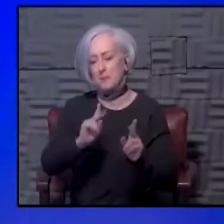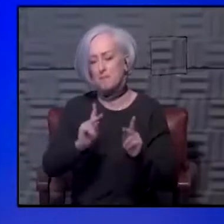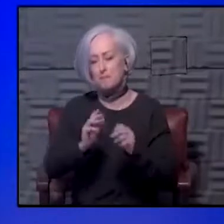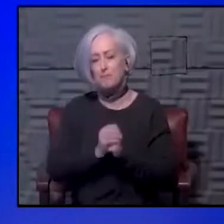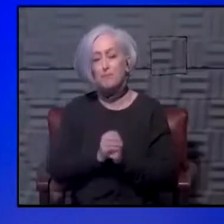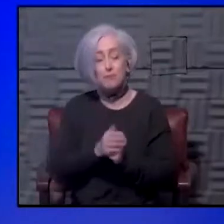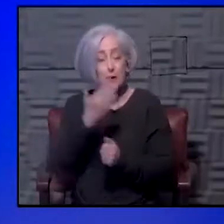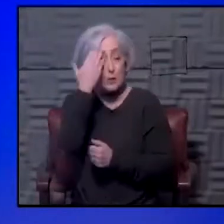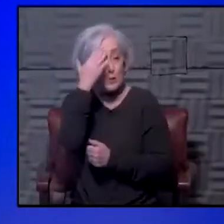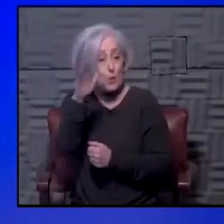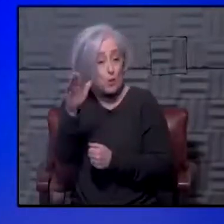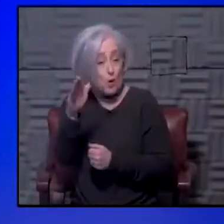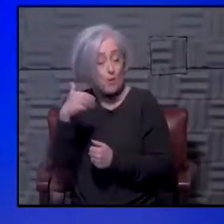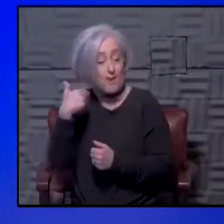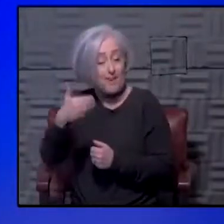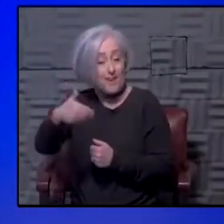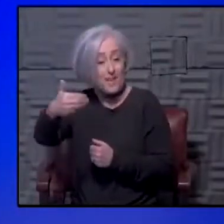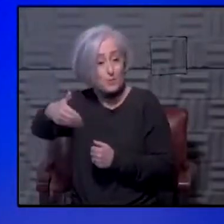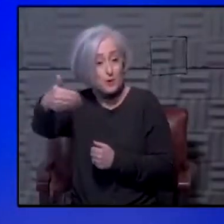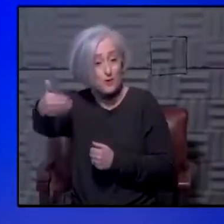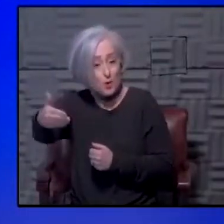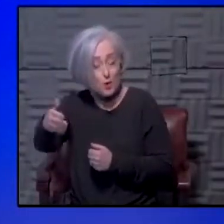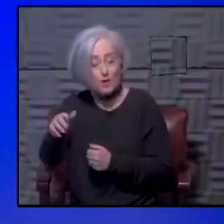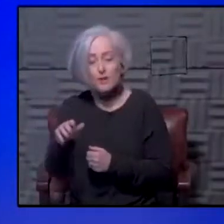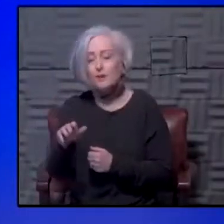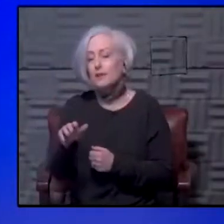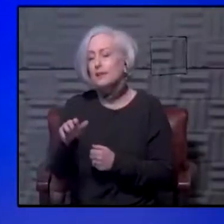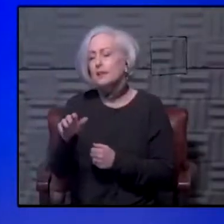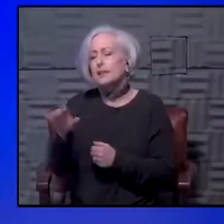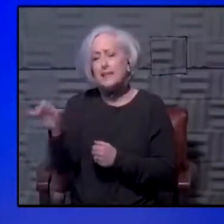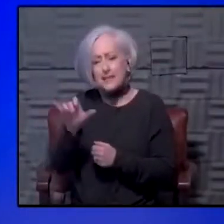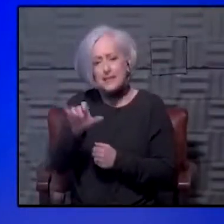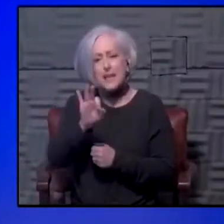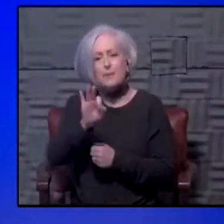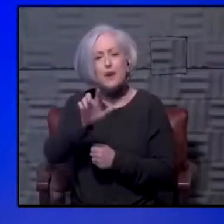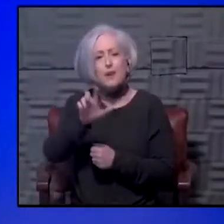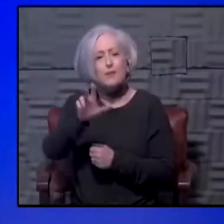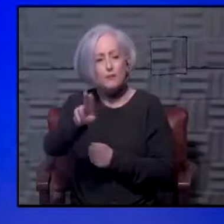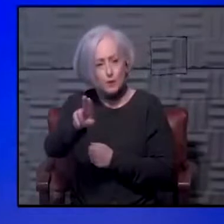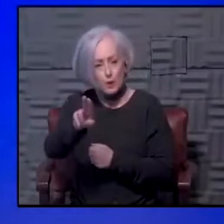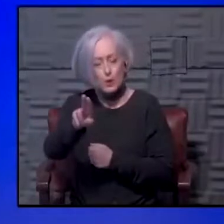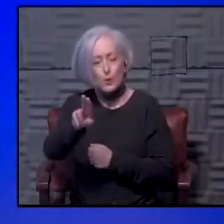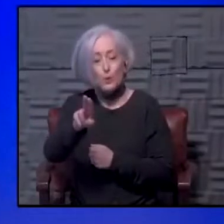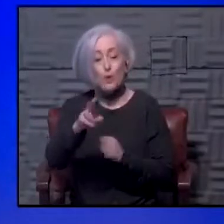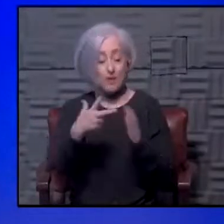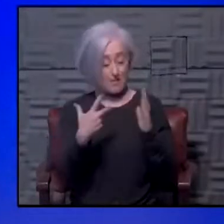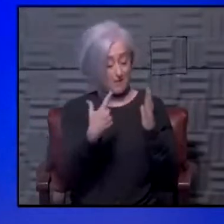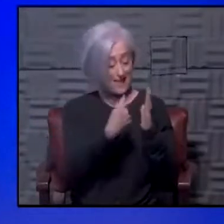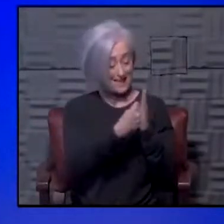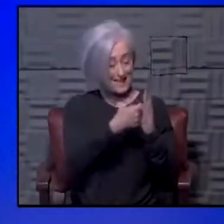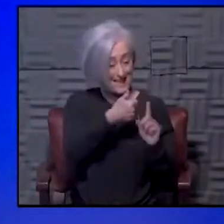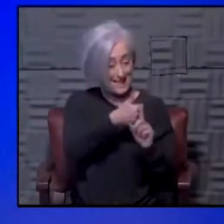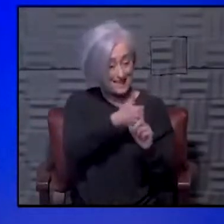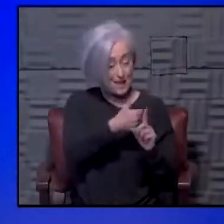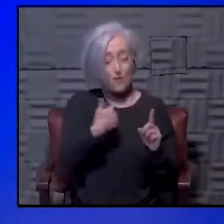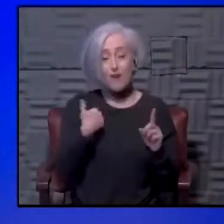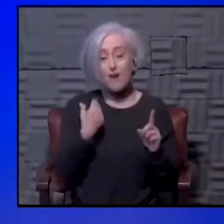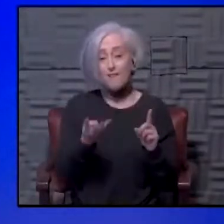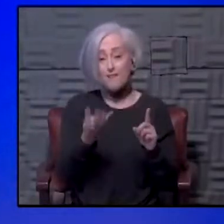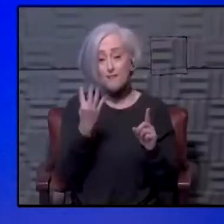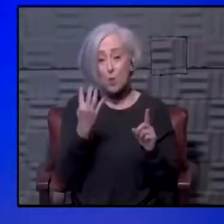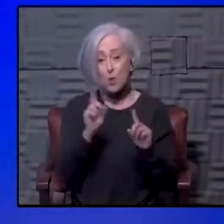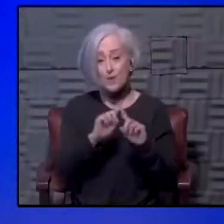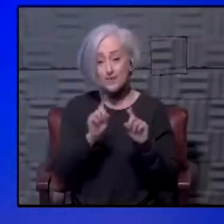move forward, we understand that with influenza vaccine on a yearly basis, there are 4 different strains in that vaccine. So can there be a combination